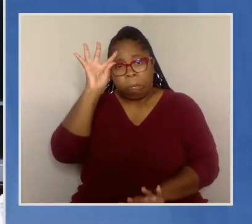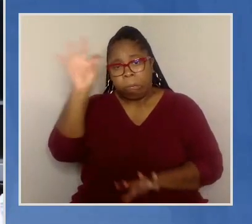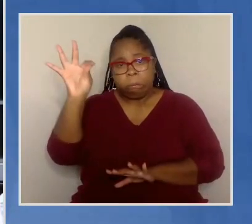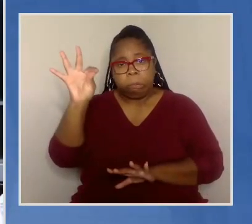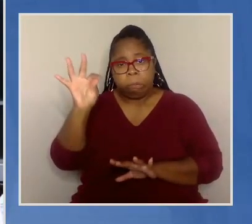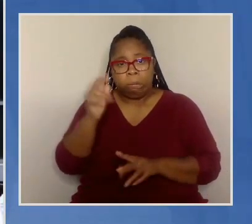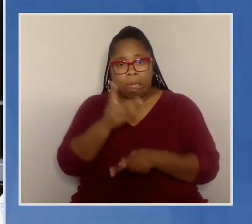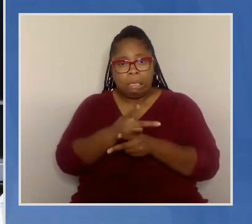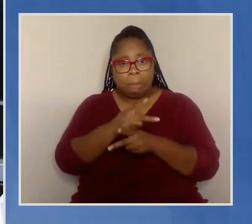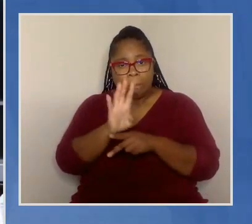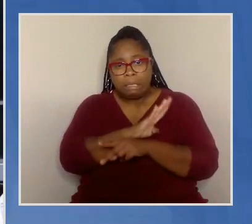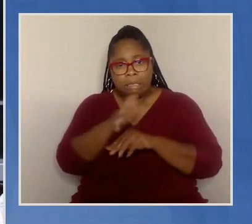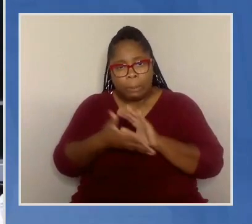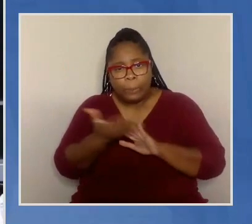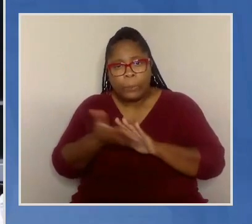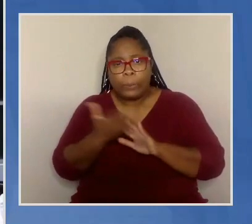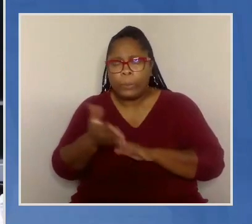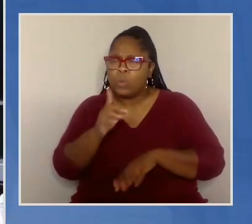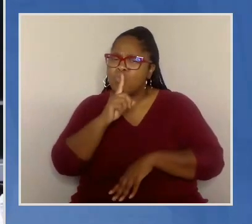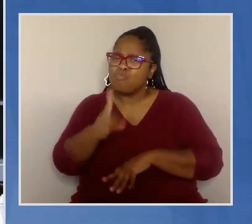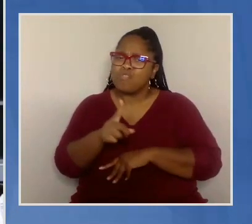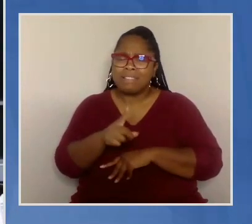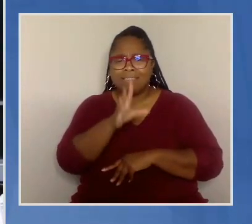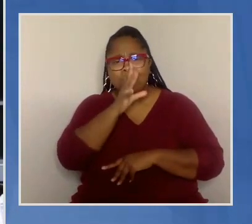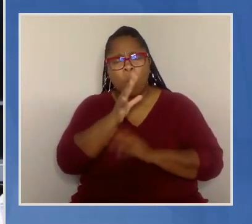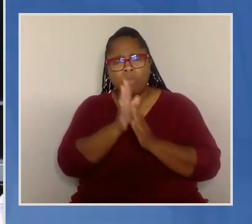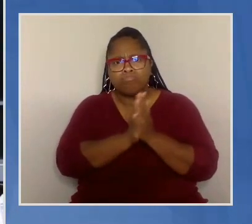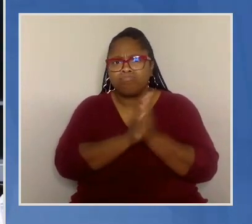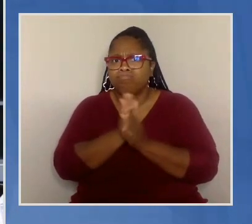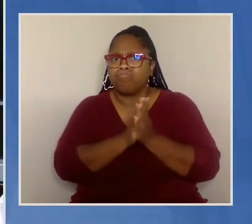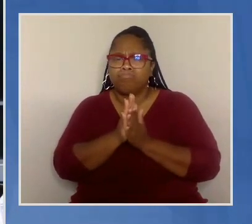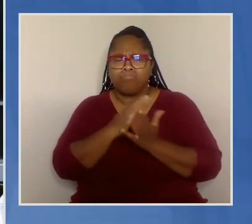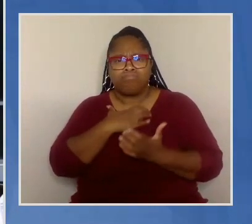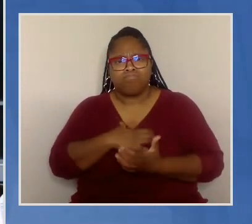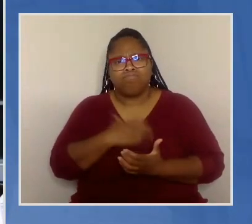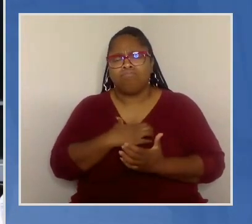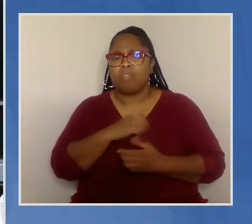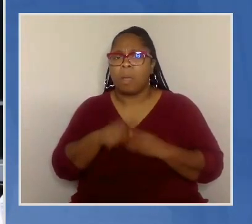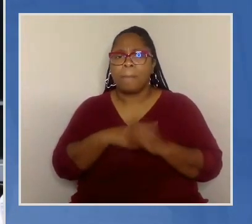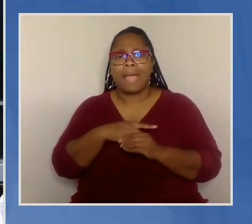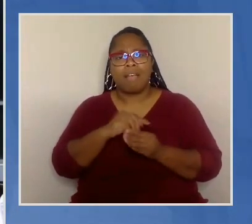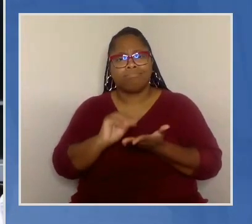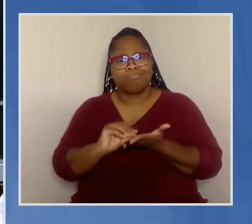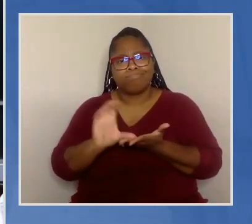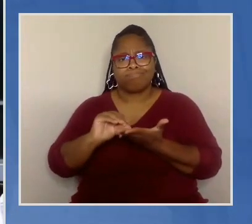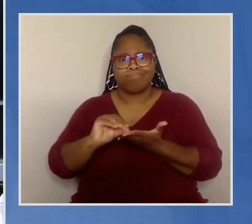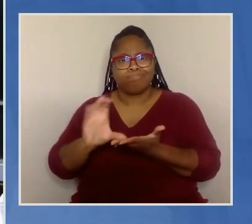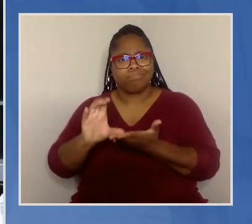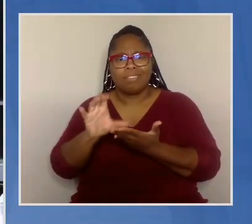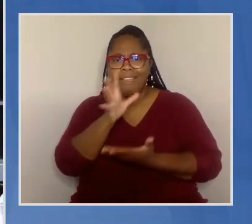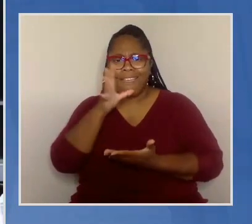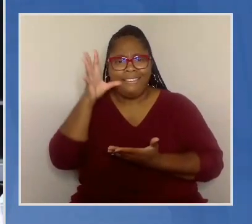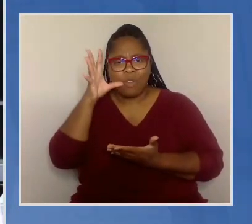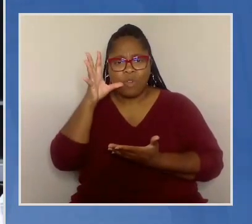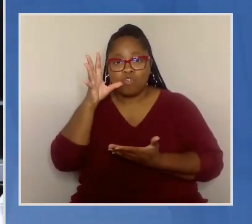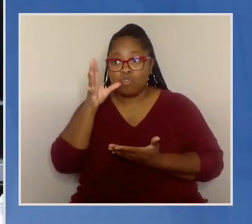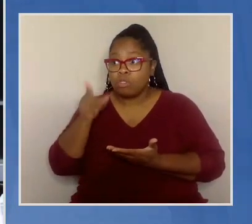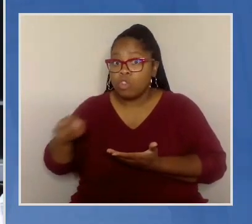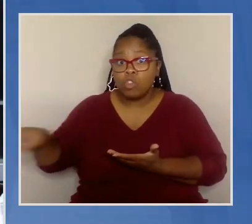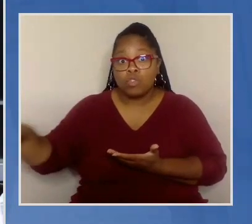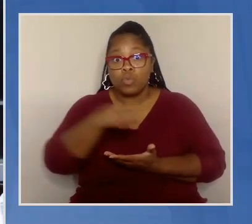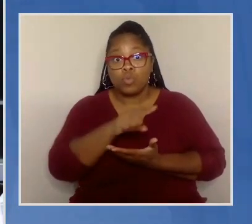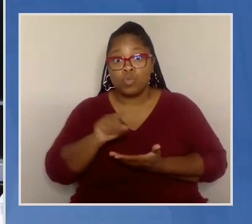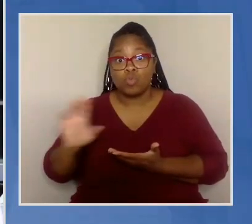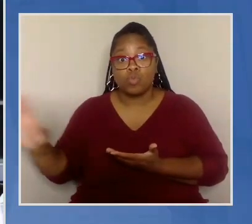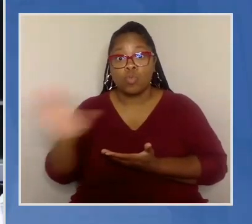spoke passionately about sustainable agriculture. Joe and I carry all of you